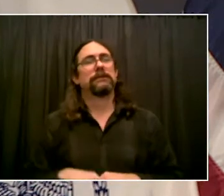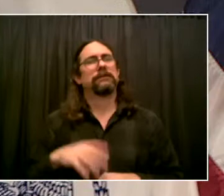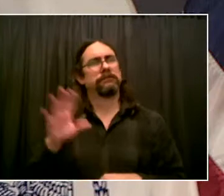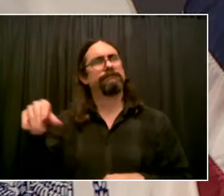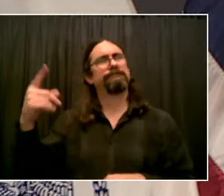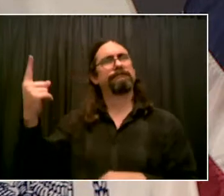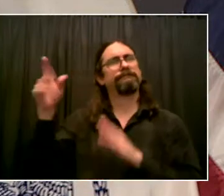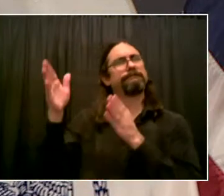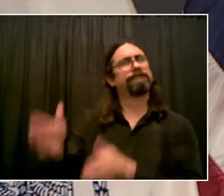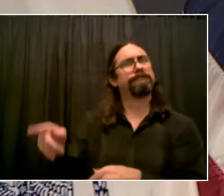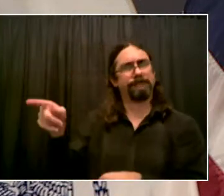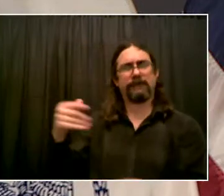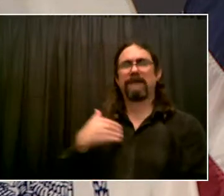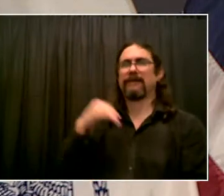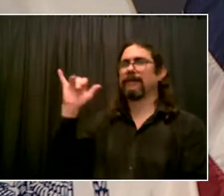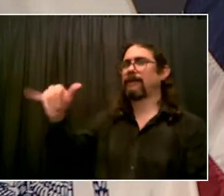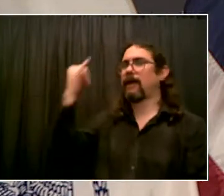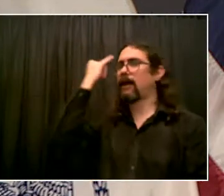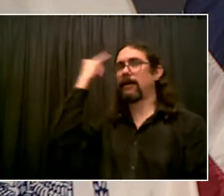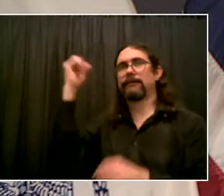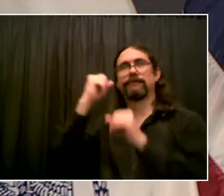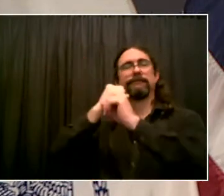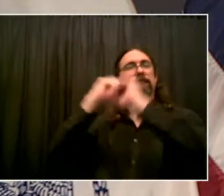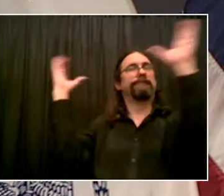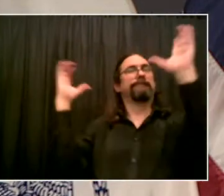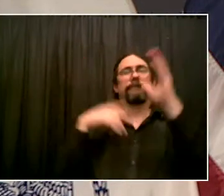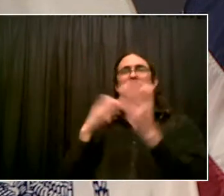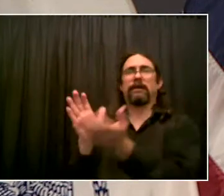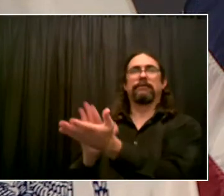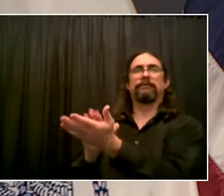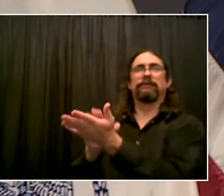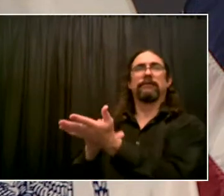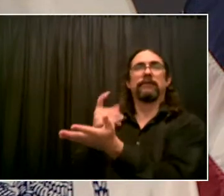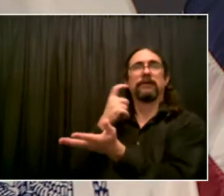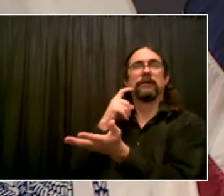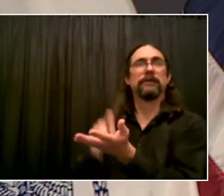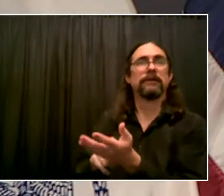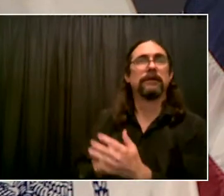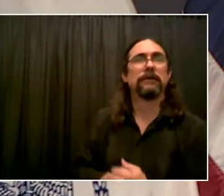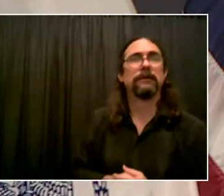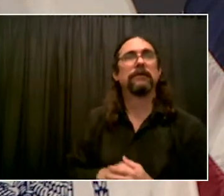introduce the chair of the Education Committee of the City Council, Mark Traeger.